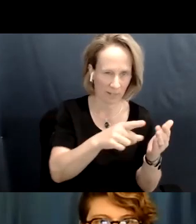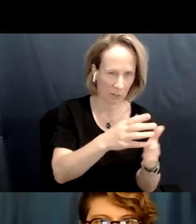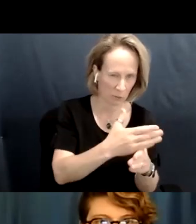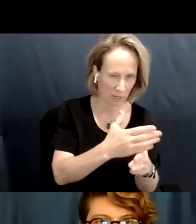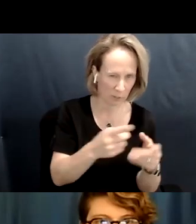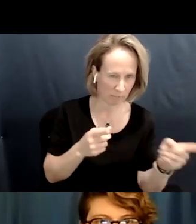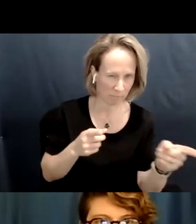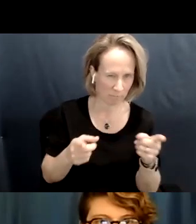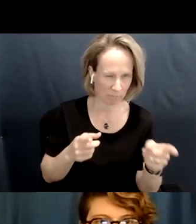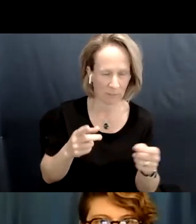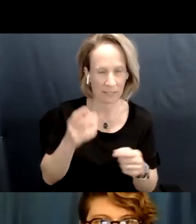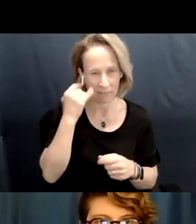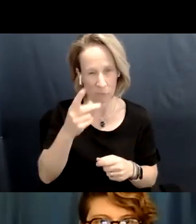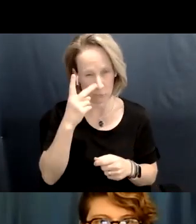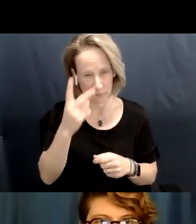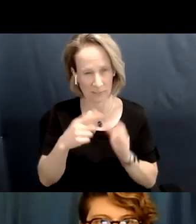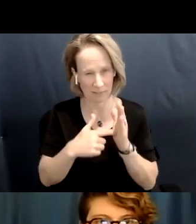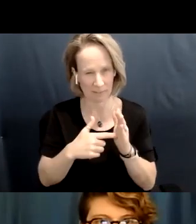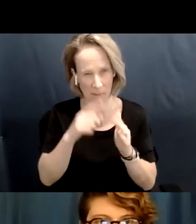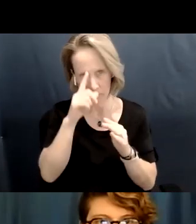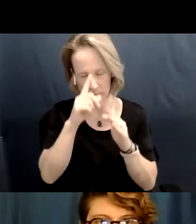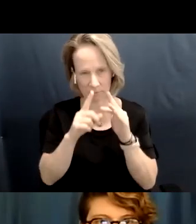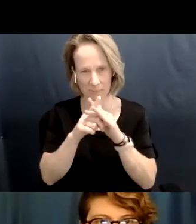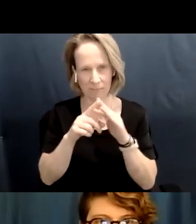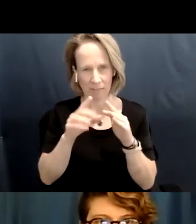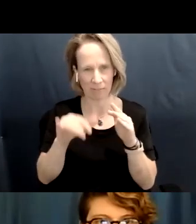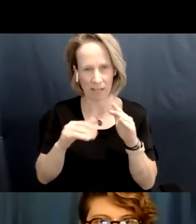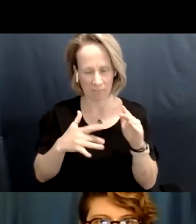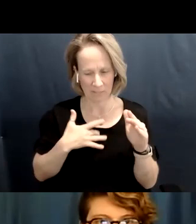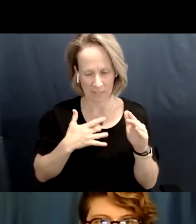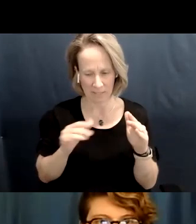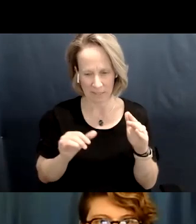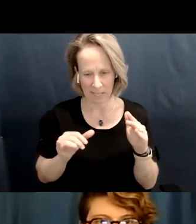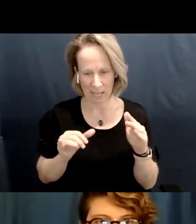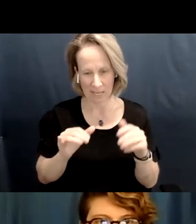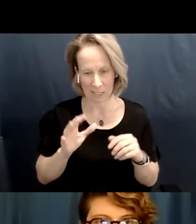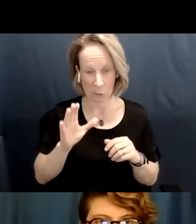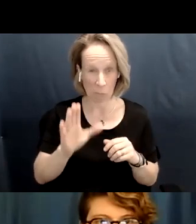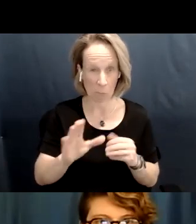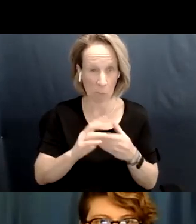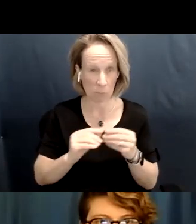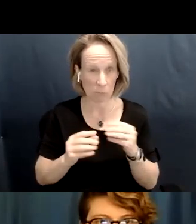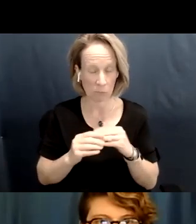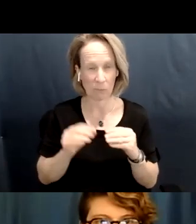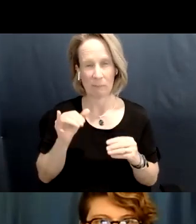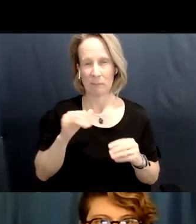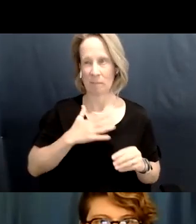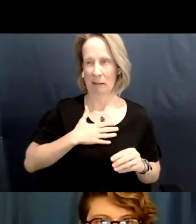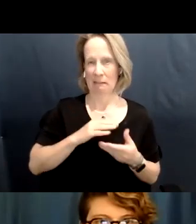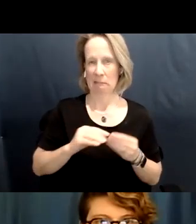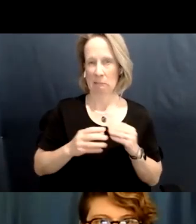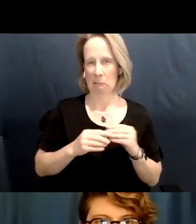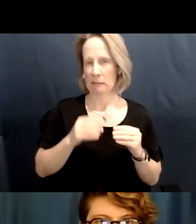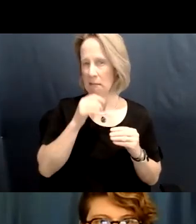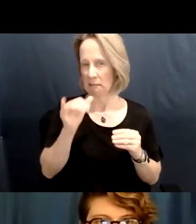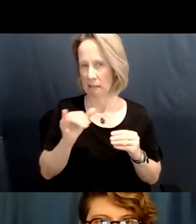sharing? Notice if you see examples of that kind of creep up, of feeling like your story perhaps isn't as valid compared to the